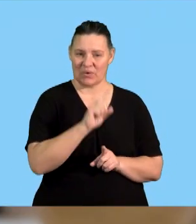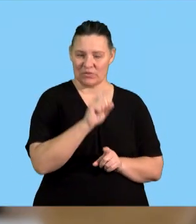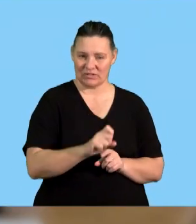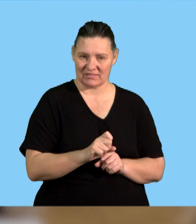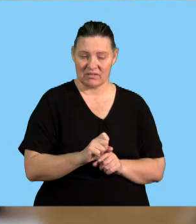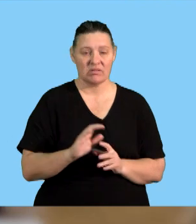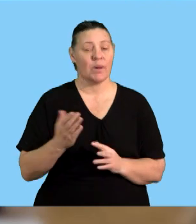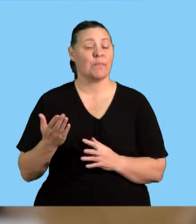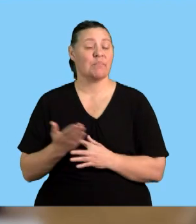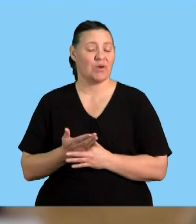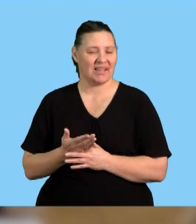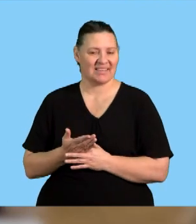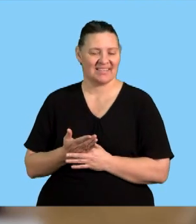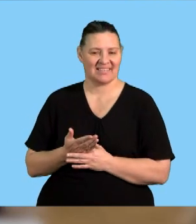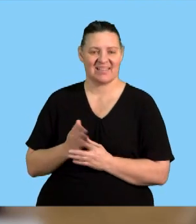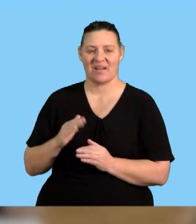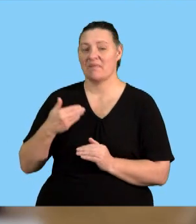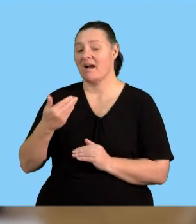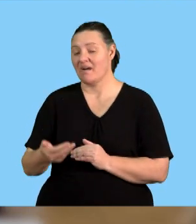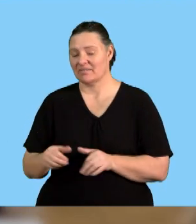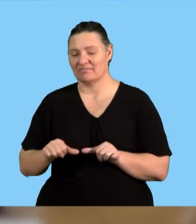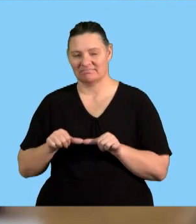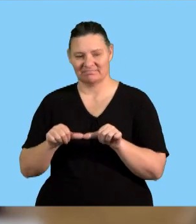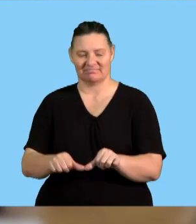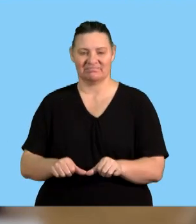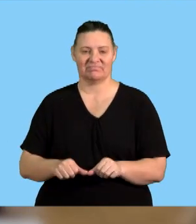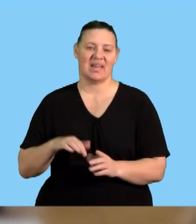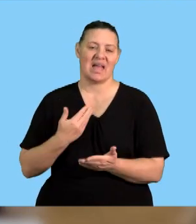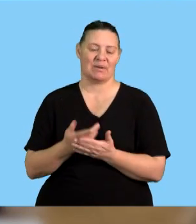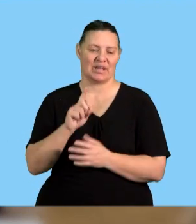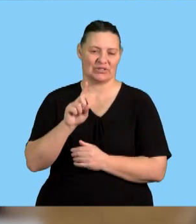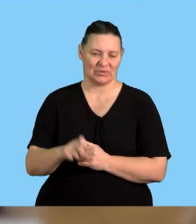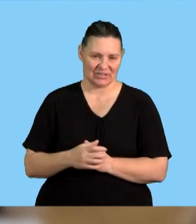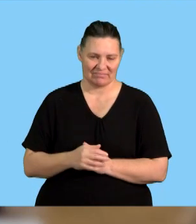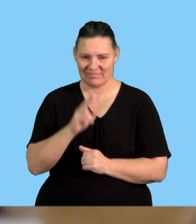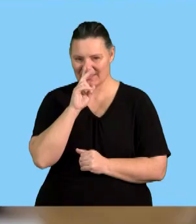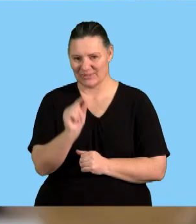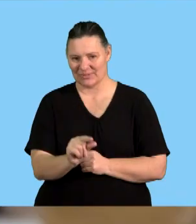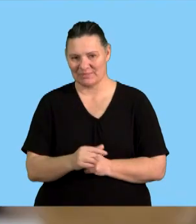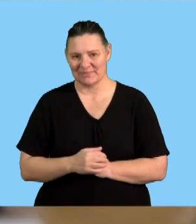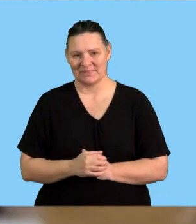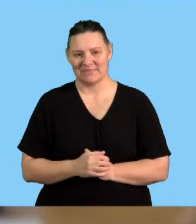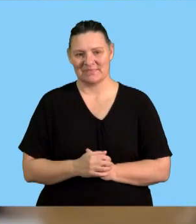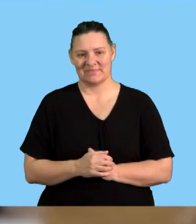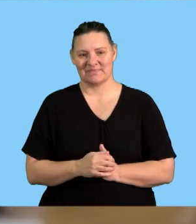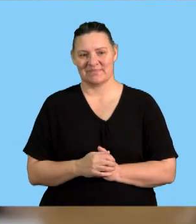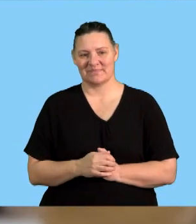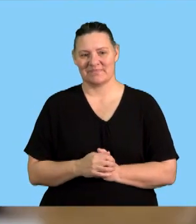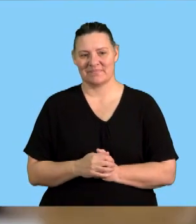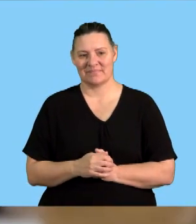practice questions. Let's take a break before we attempt the application questions. See you now.